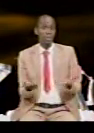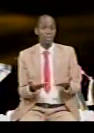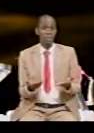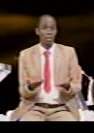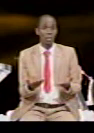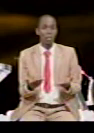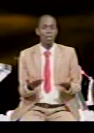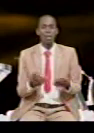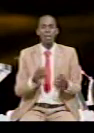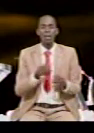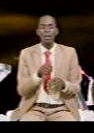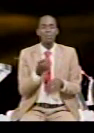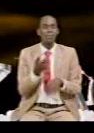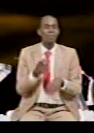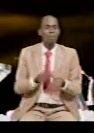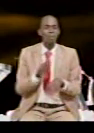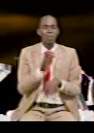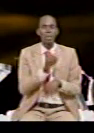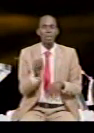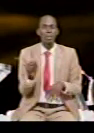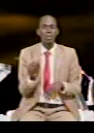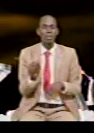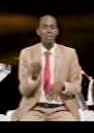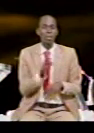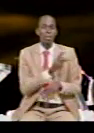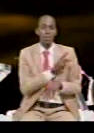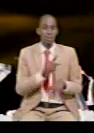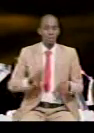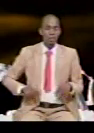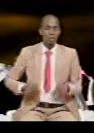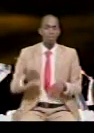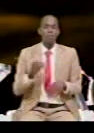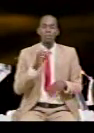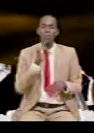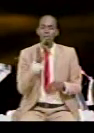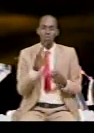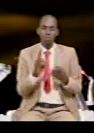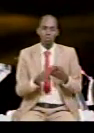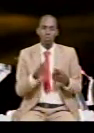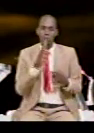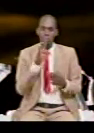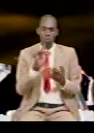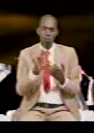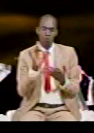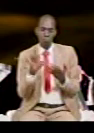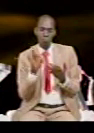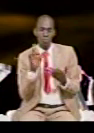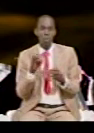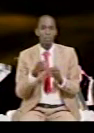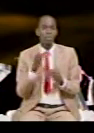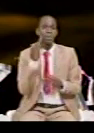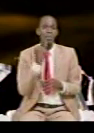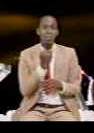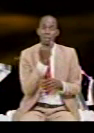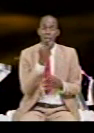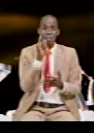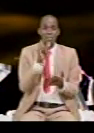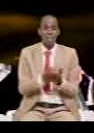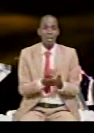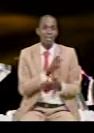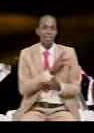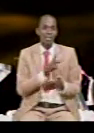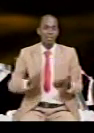a king, when king was to be chosen in Israel, that king